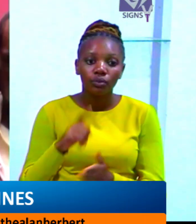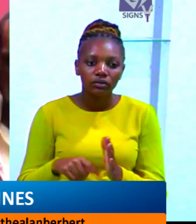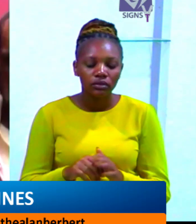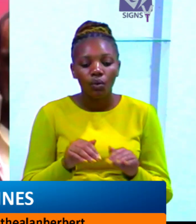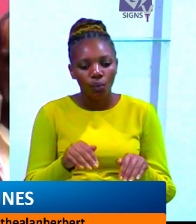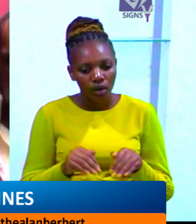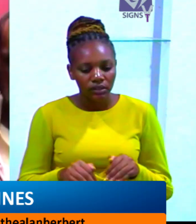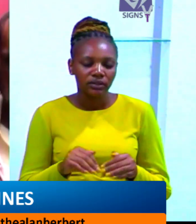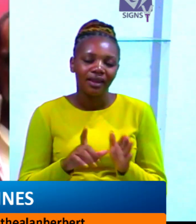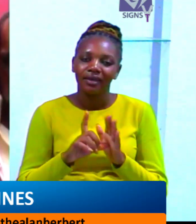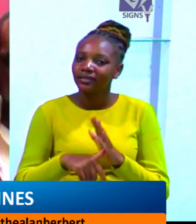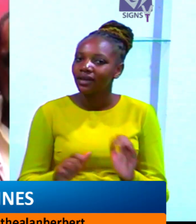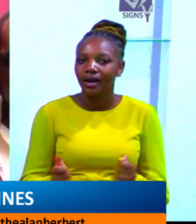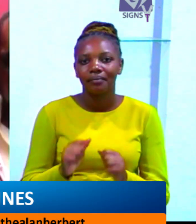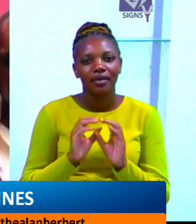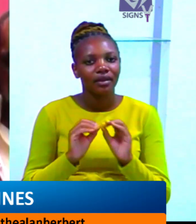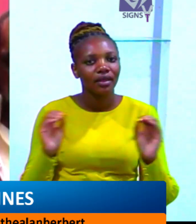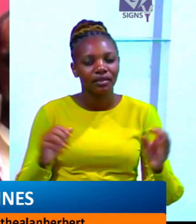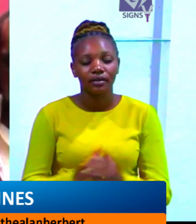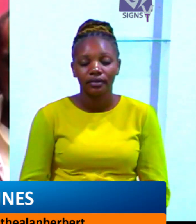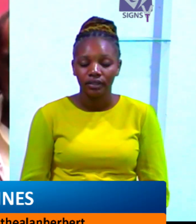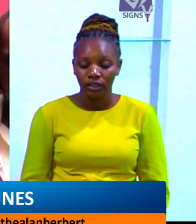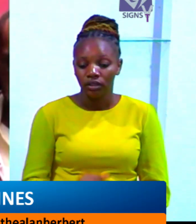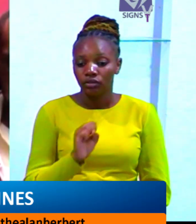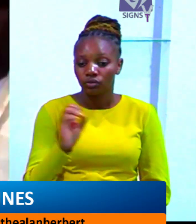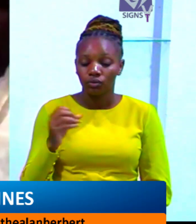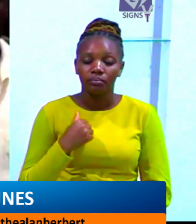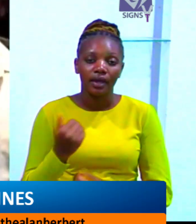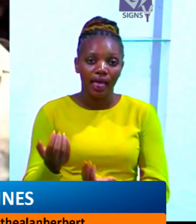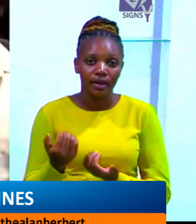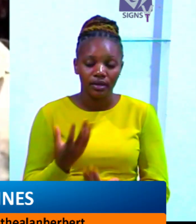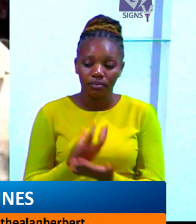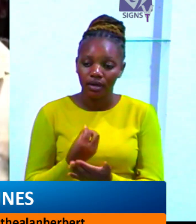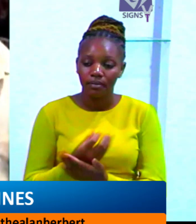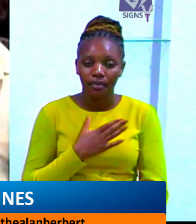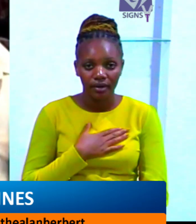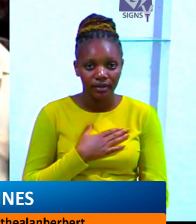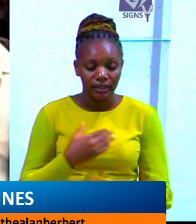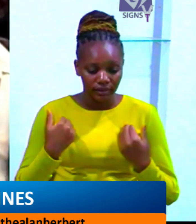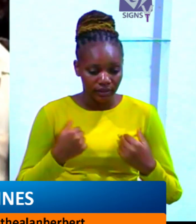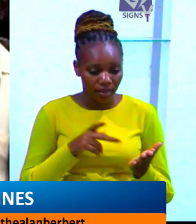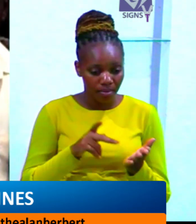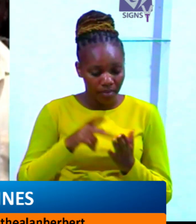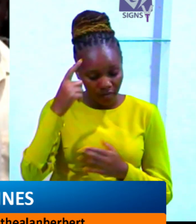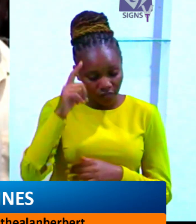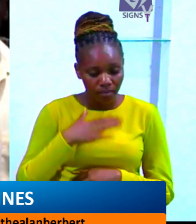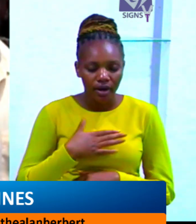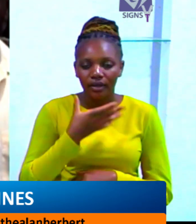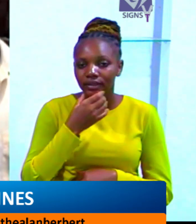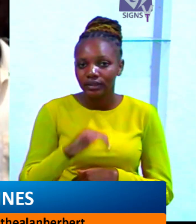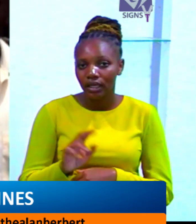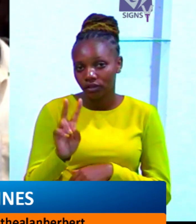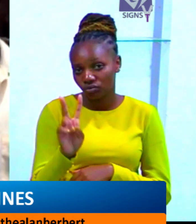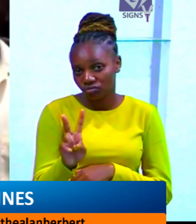ili backfire. So to me I need my money. Nililipia watoto wawili wavulana, first born na second